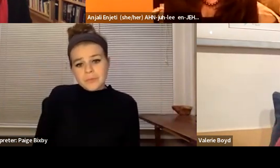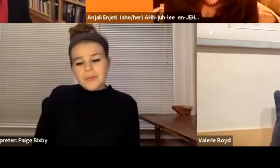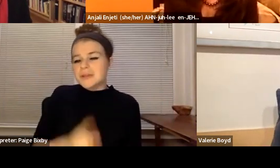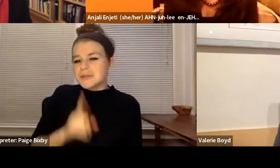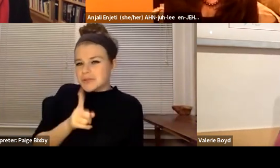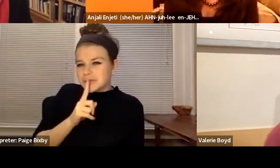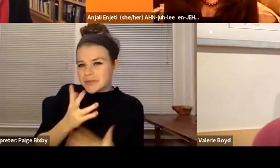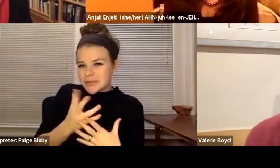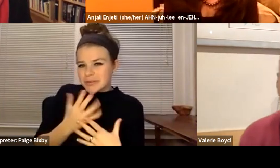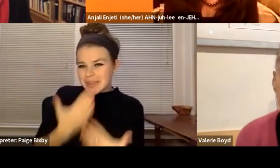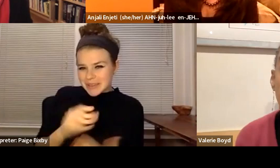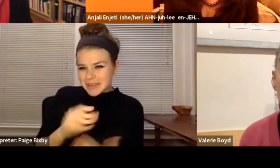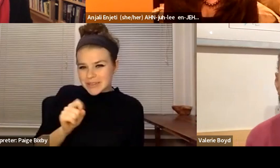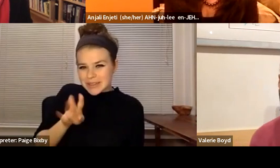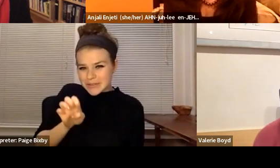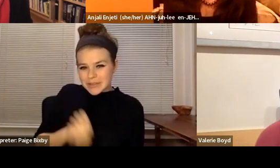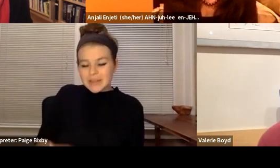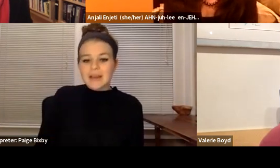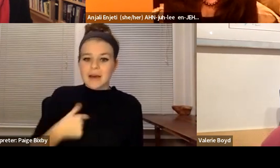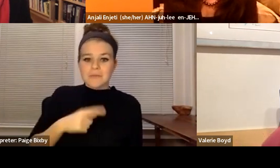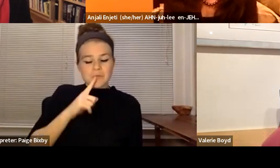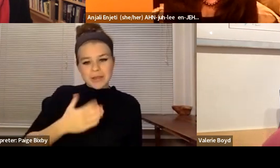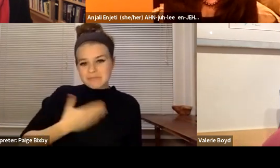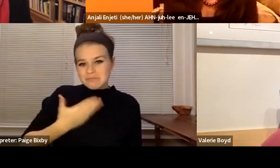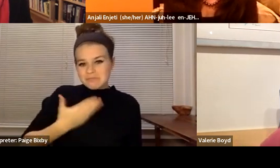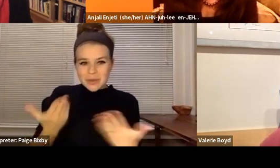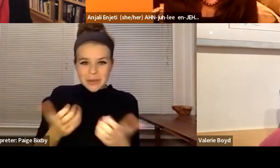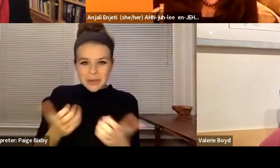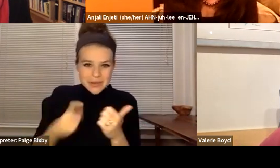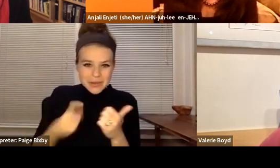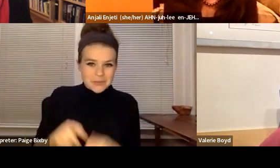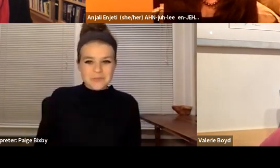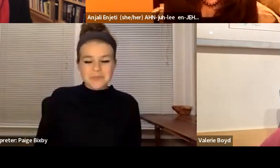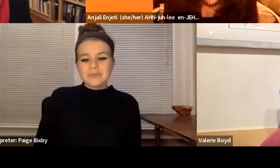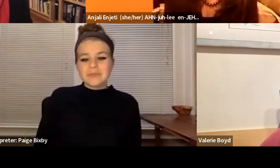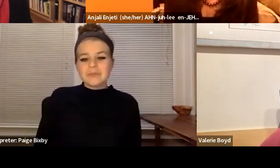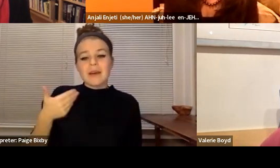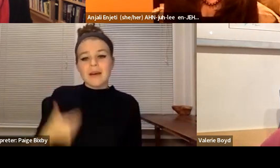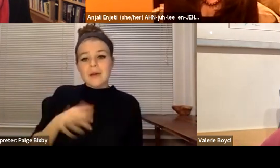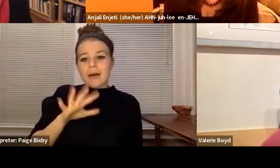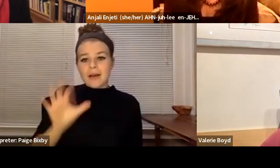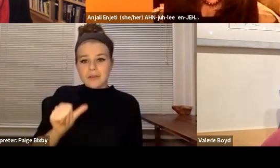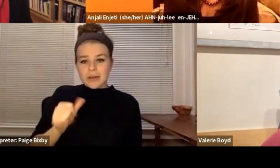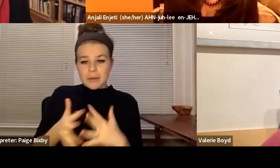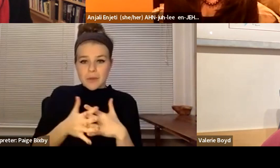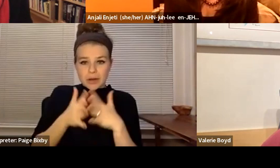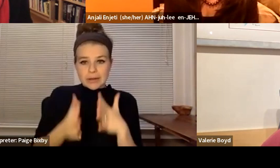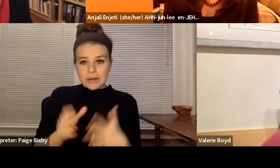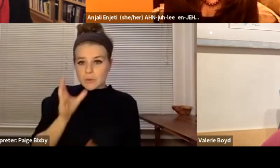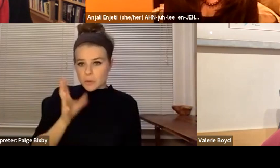Sure, thank you, Steve. And I'm really happy to be here with everyone. I'm an African-American woman.